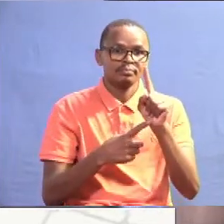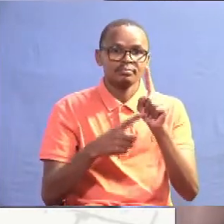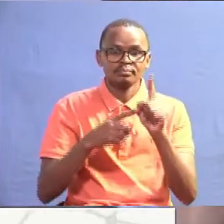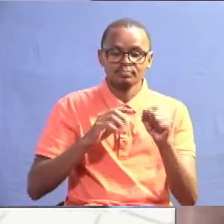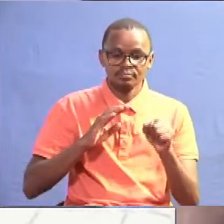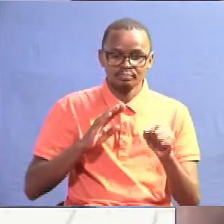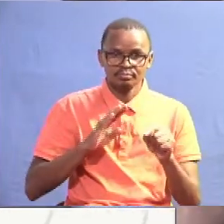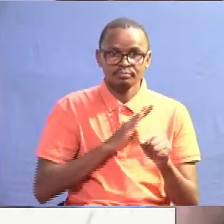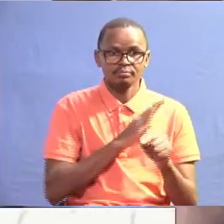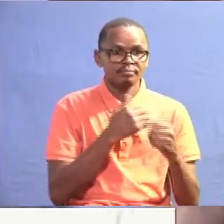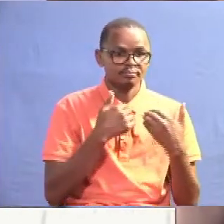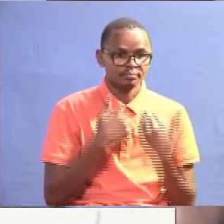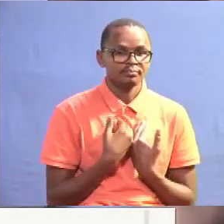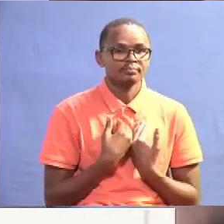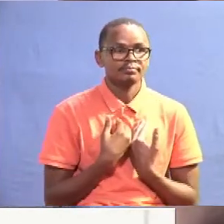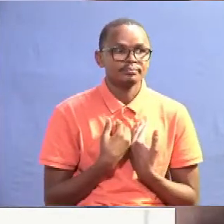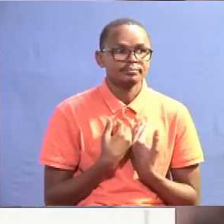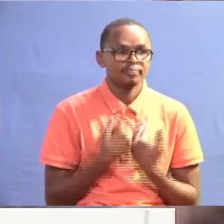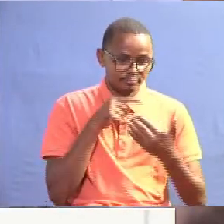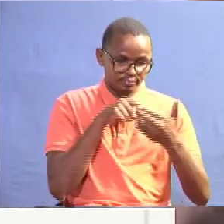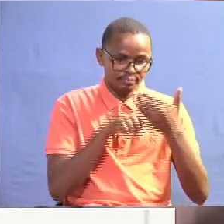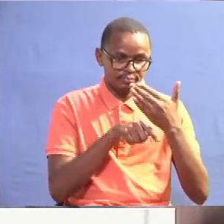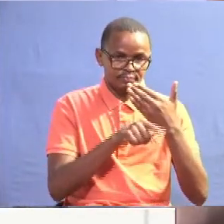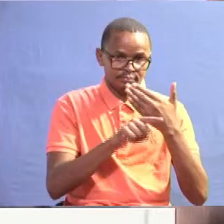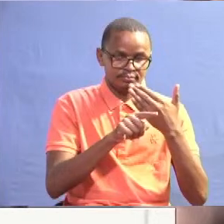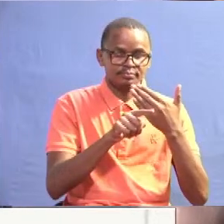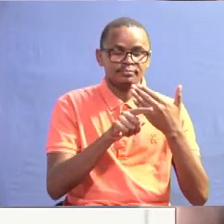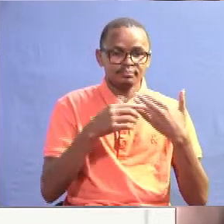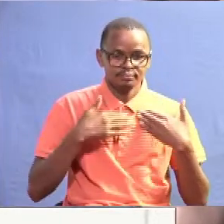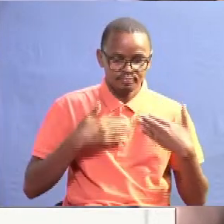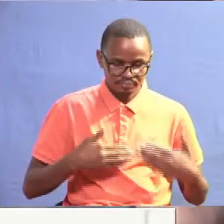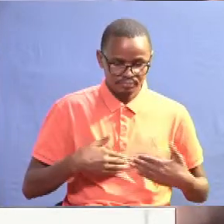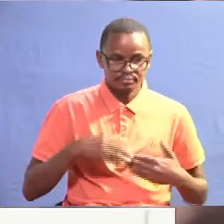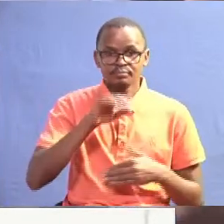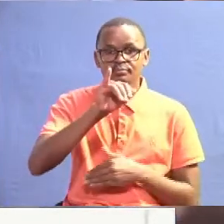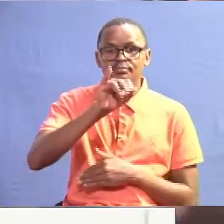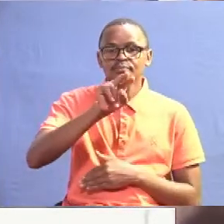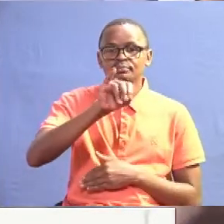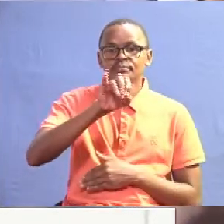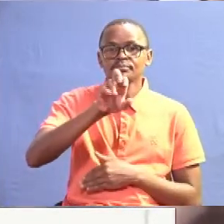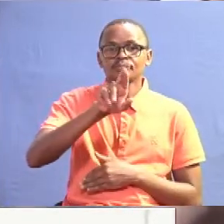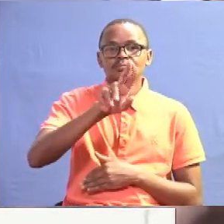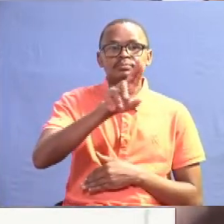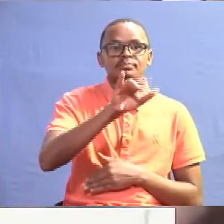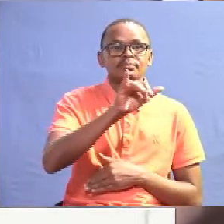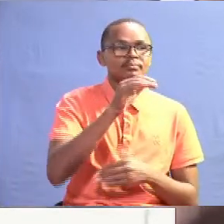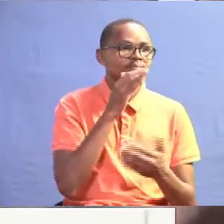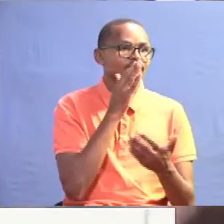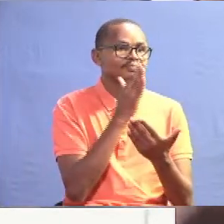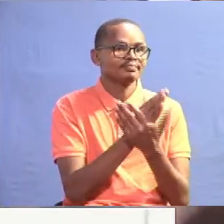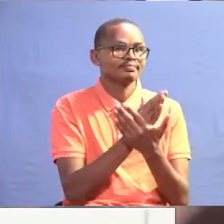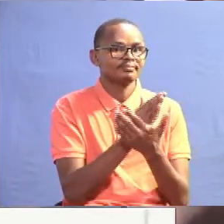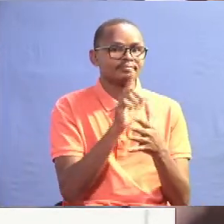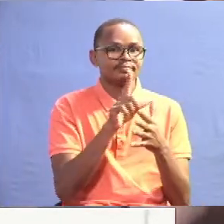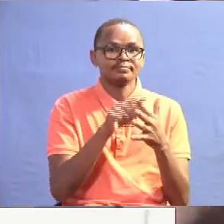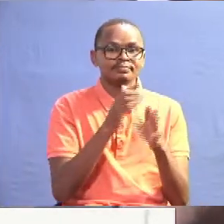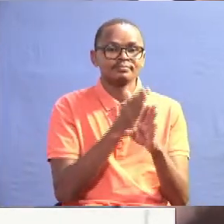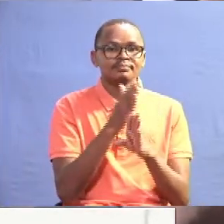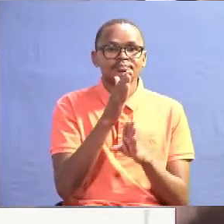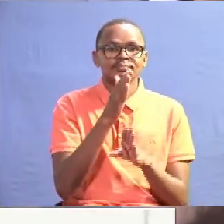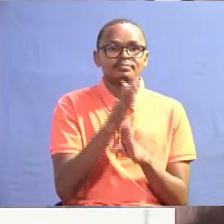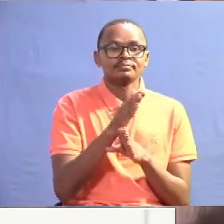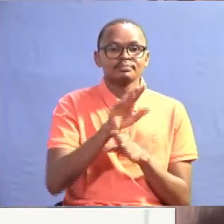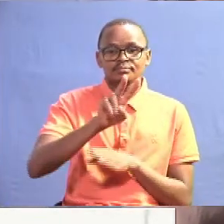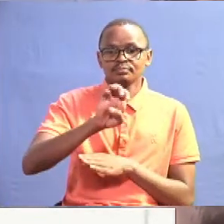had penetrating abdominal injuries, which shattered the blood vessels, the major blood vessels in the